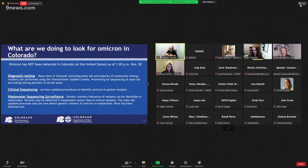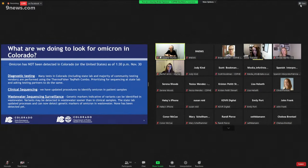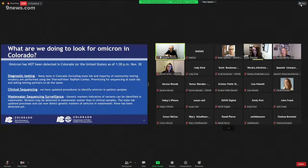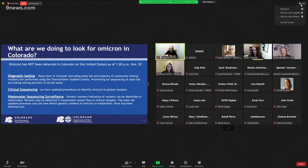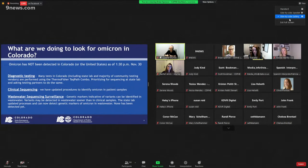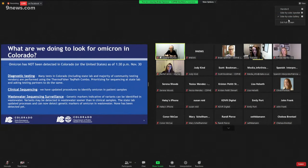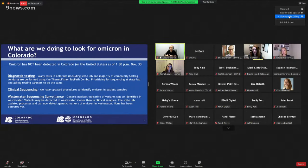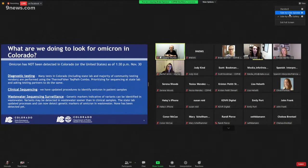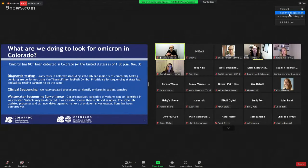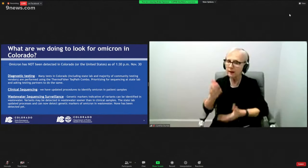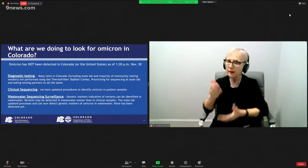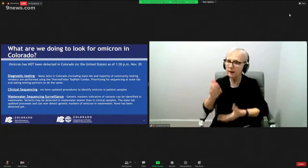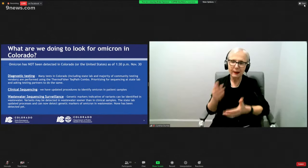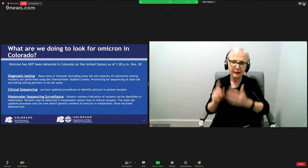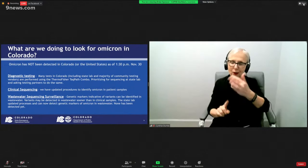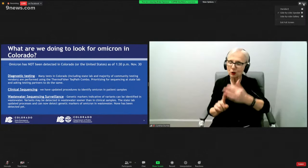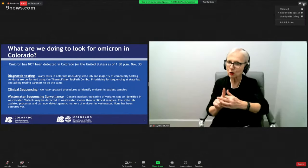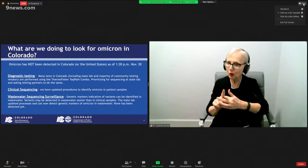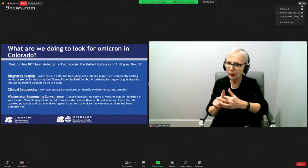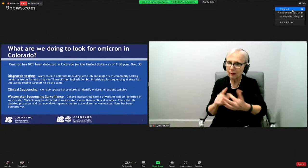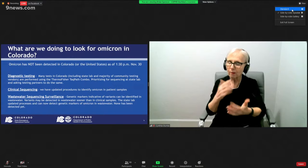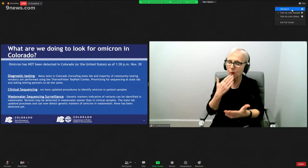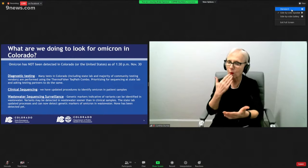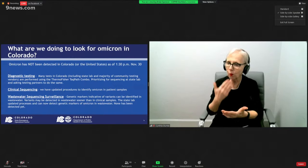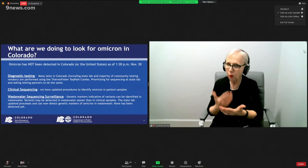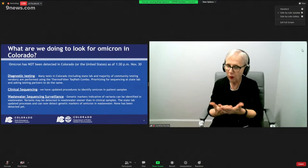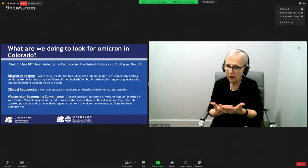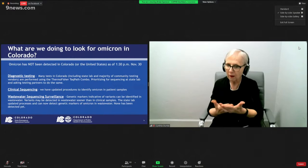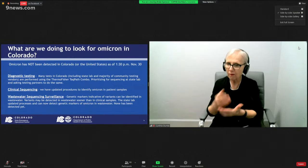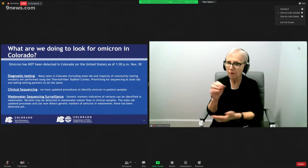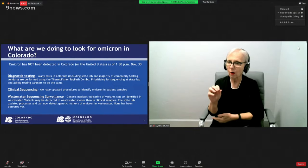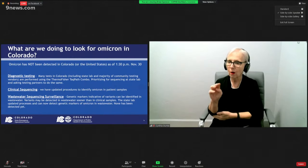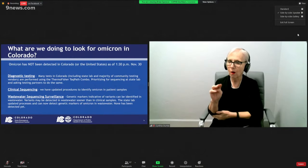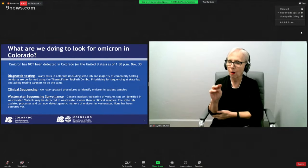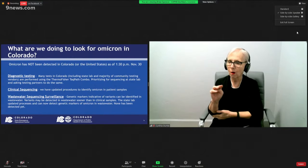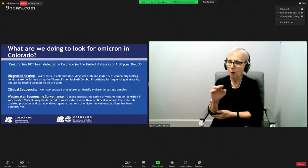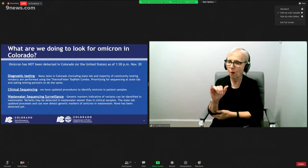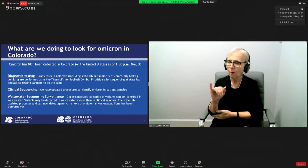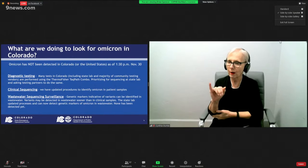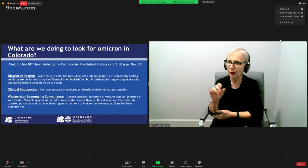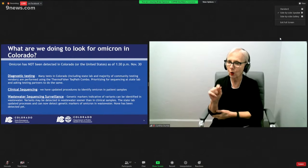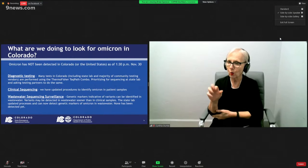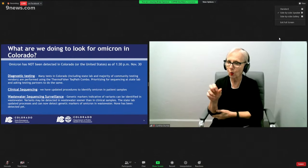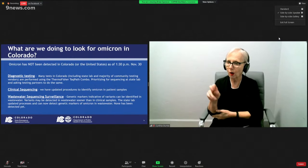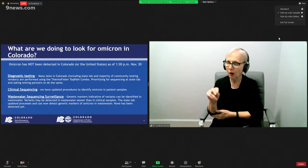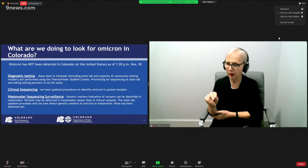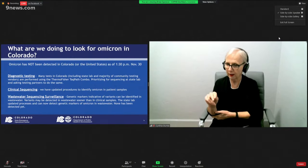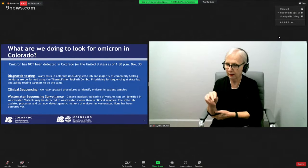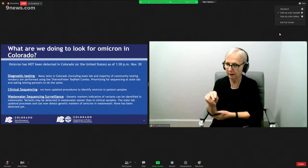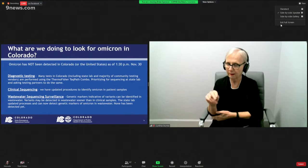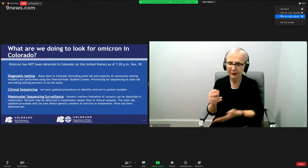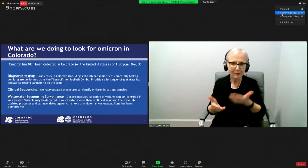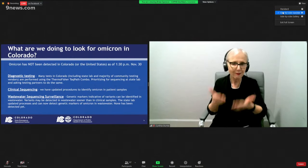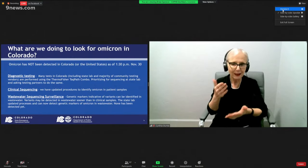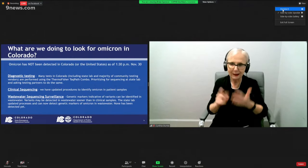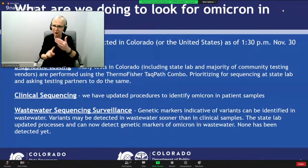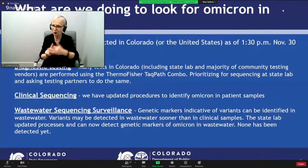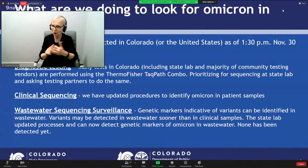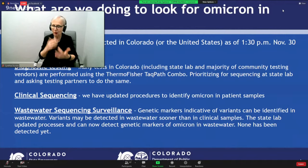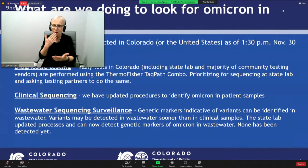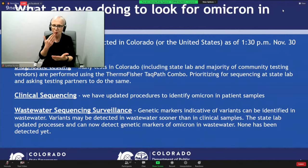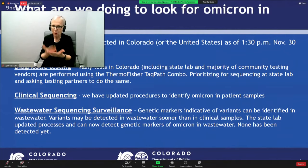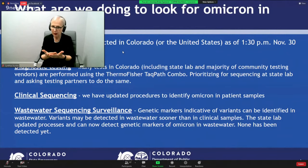may or may not show up well for a Omicron variant, given that it contains deletions within this section.